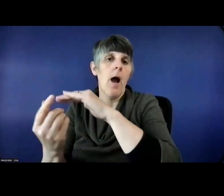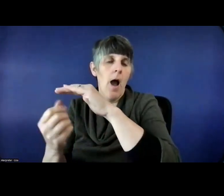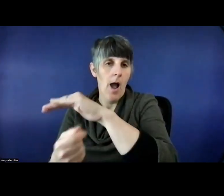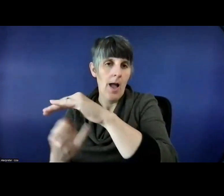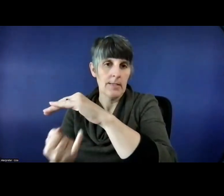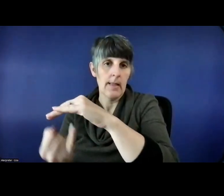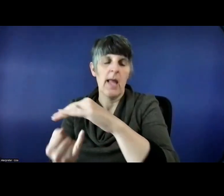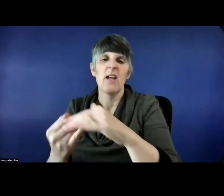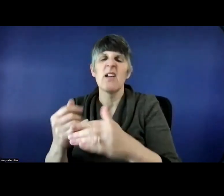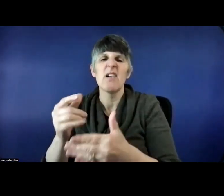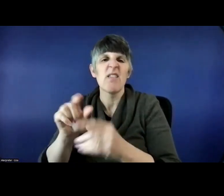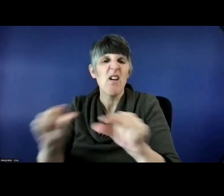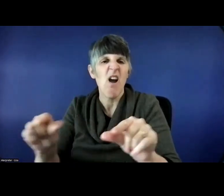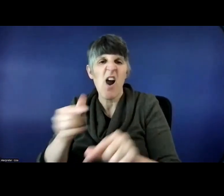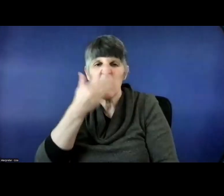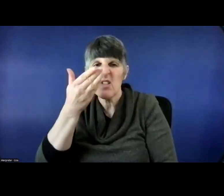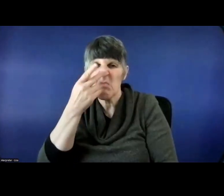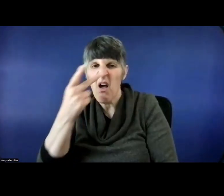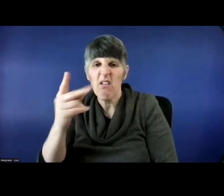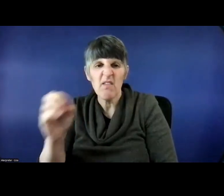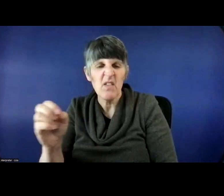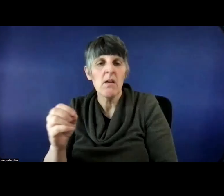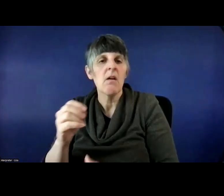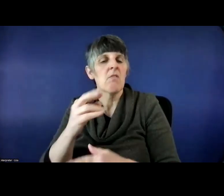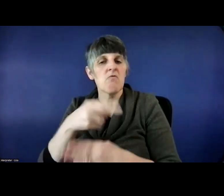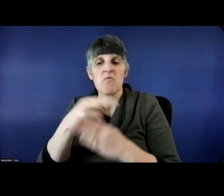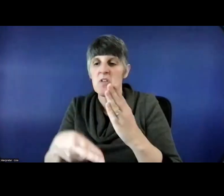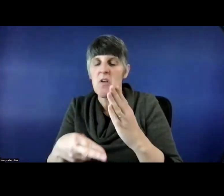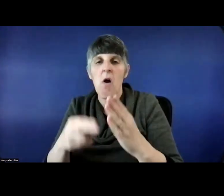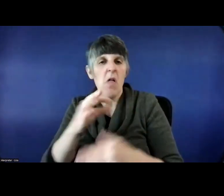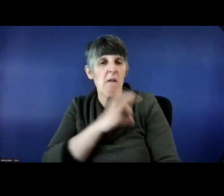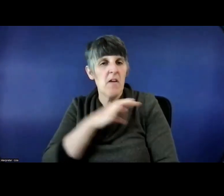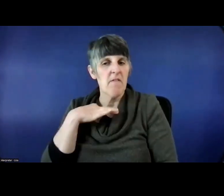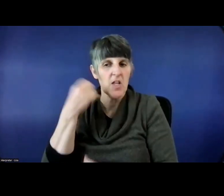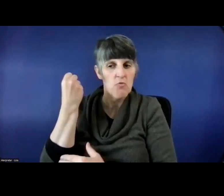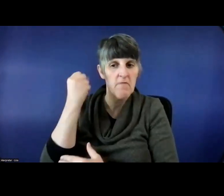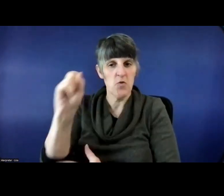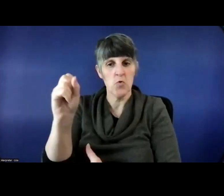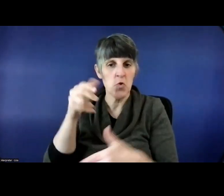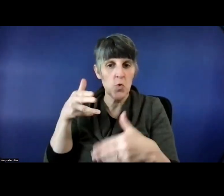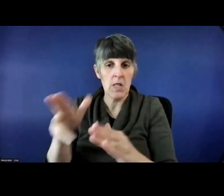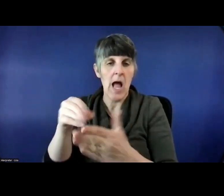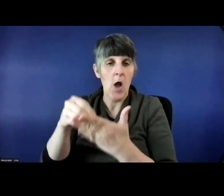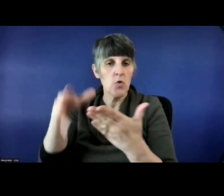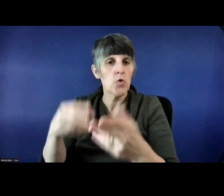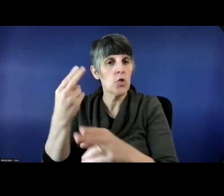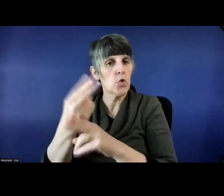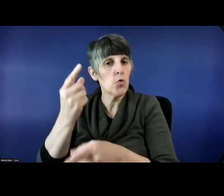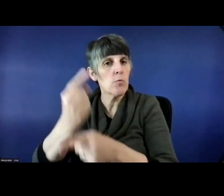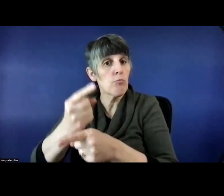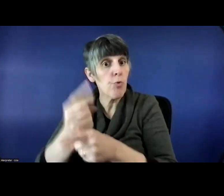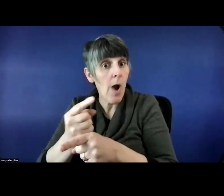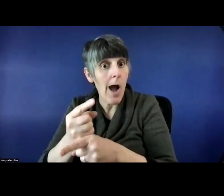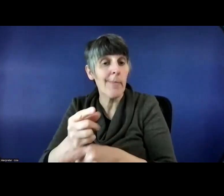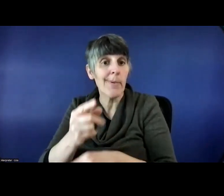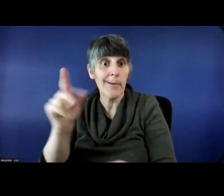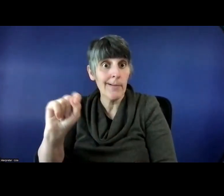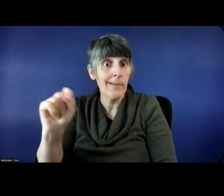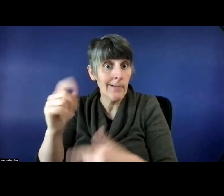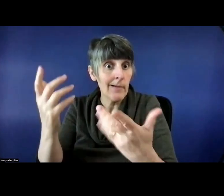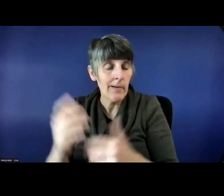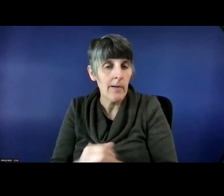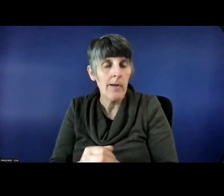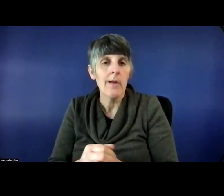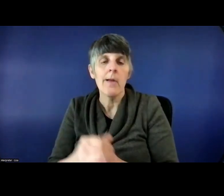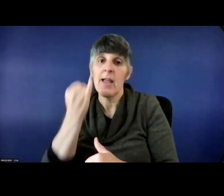carpeted and smelled of urine as a result of the faculty's refusal to allow students to use proper waste management facilities.